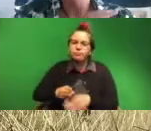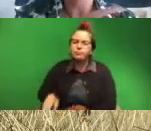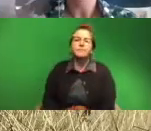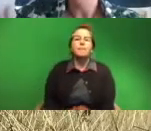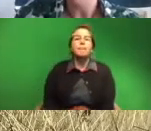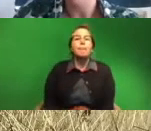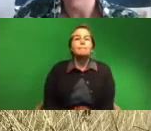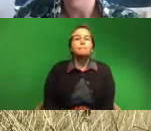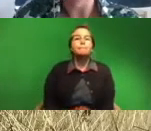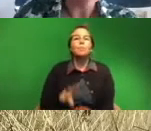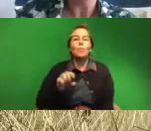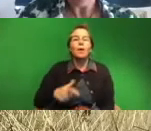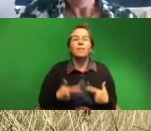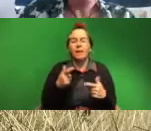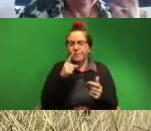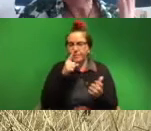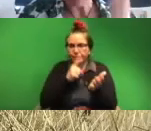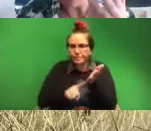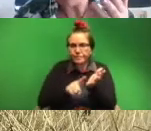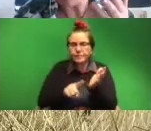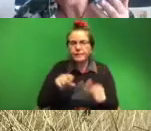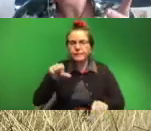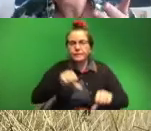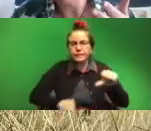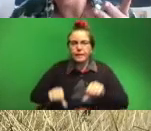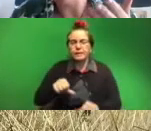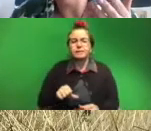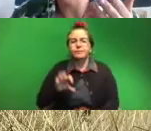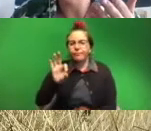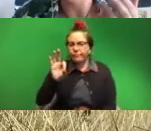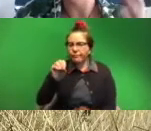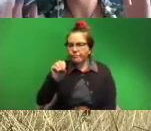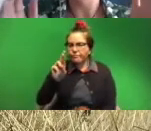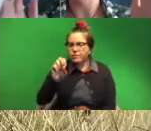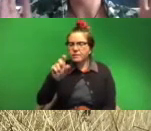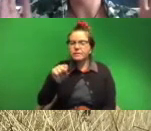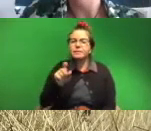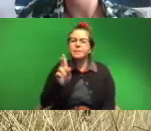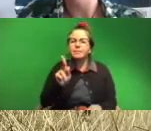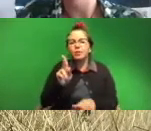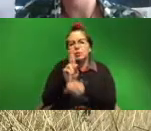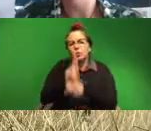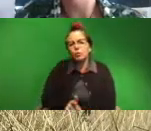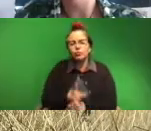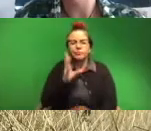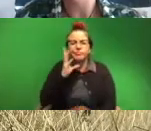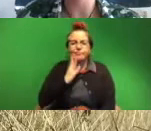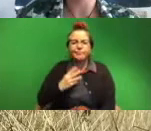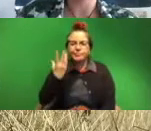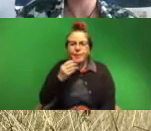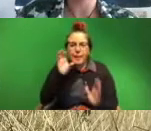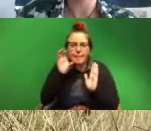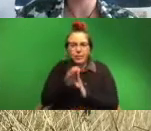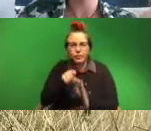So wildlife forensic science, now everybody is pretty much used to this kind of picture of wildlife forensic